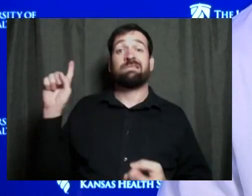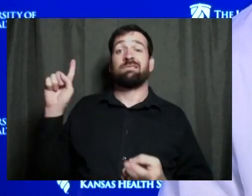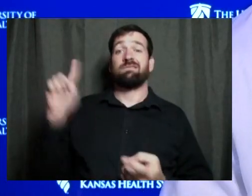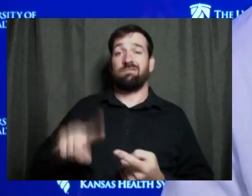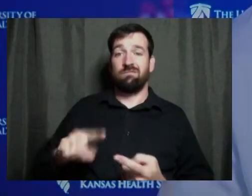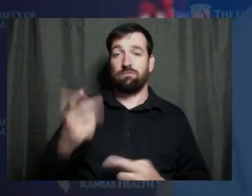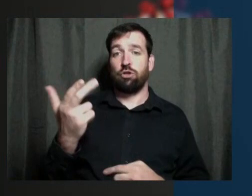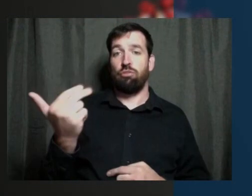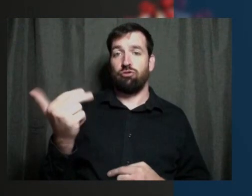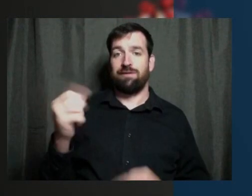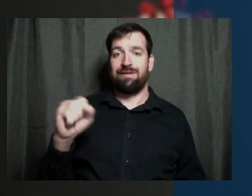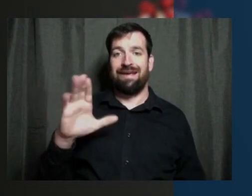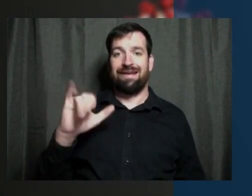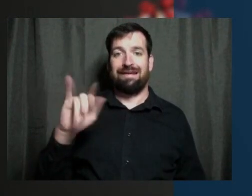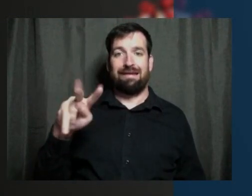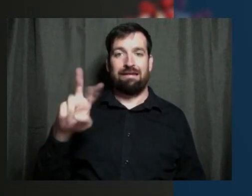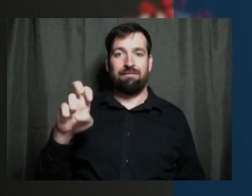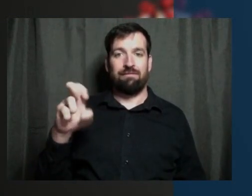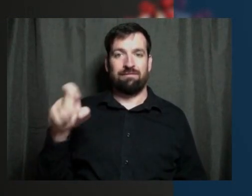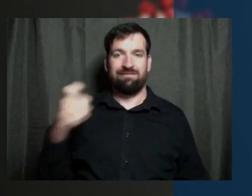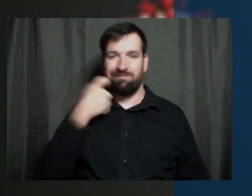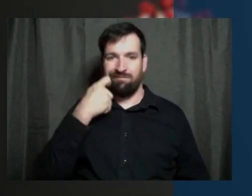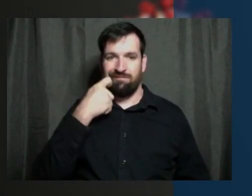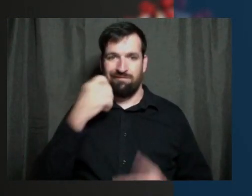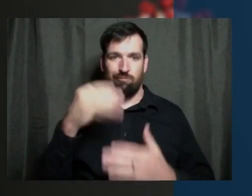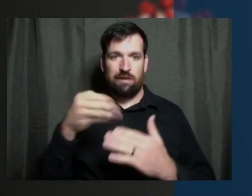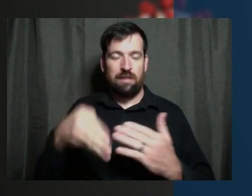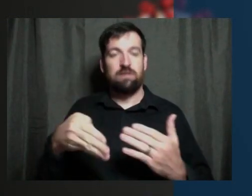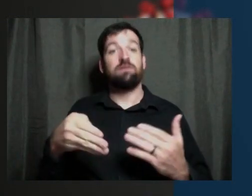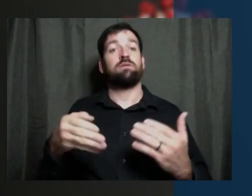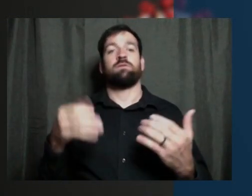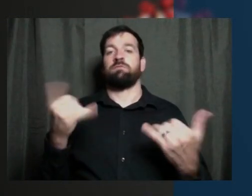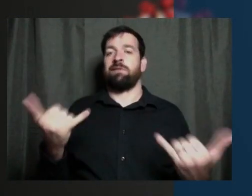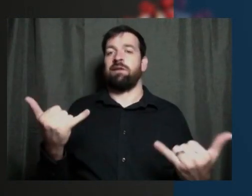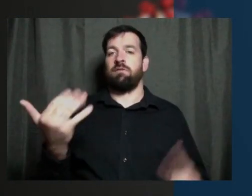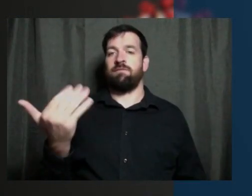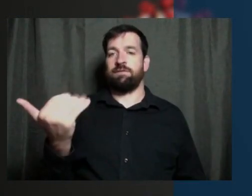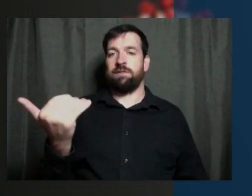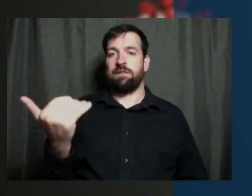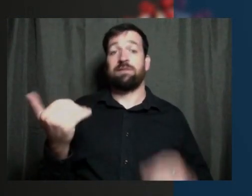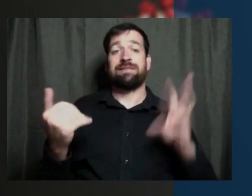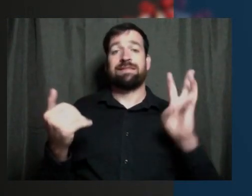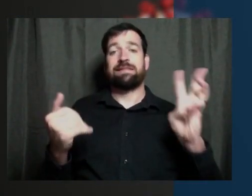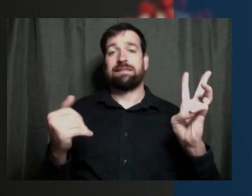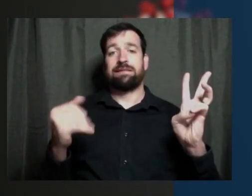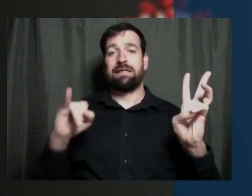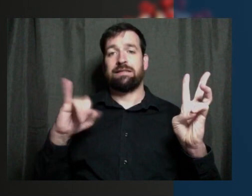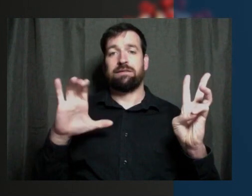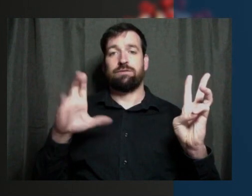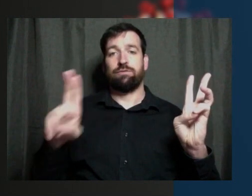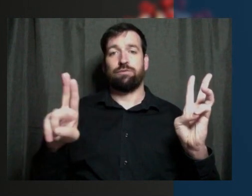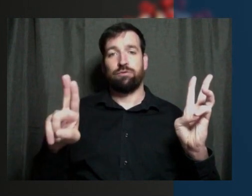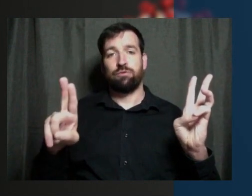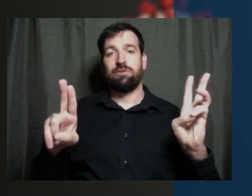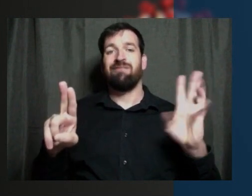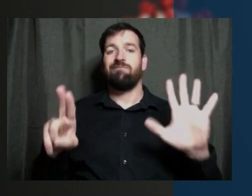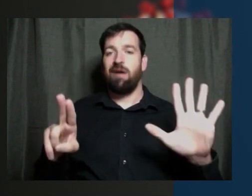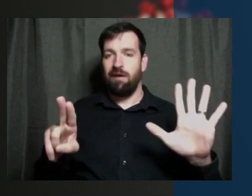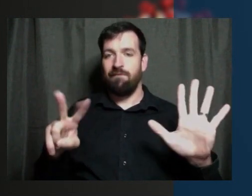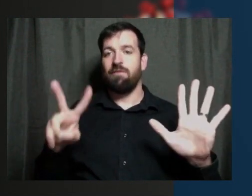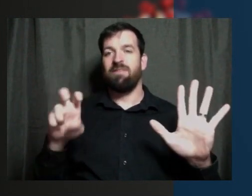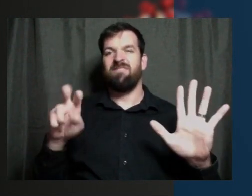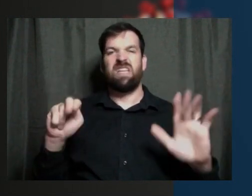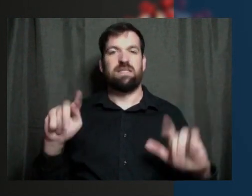infections at one point this weekend. Right now we have 15 active infections with 6 in the ICU and 5 on the ventilator. Of those